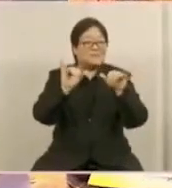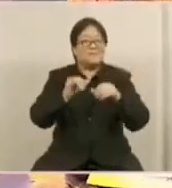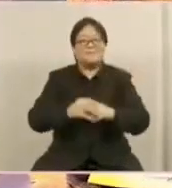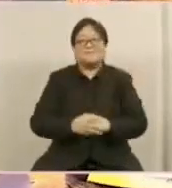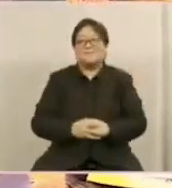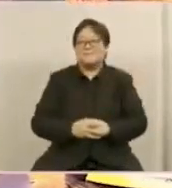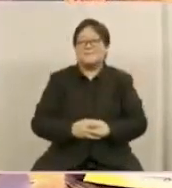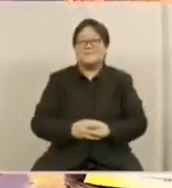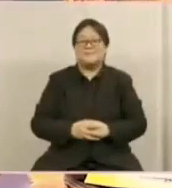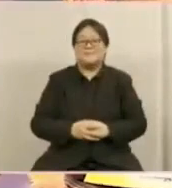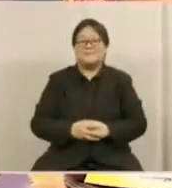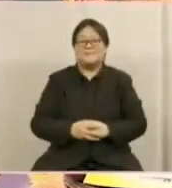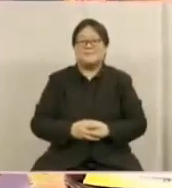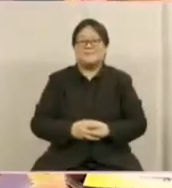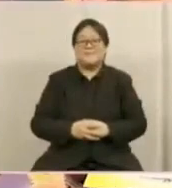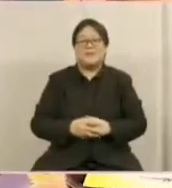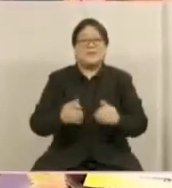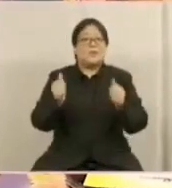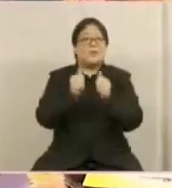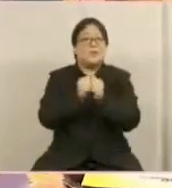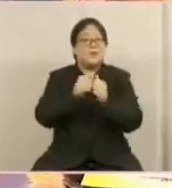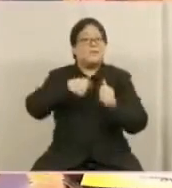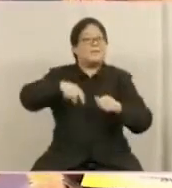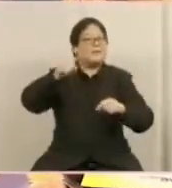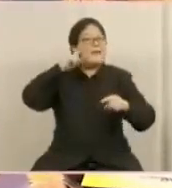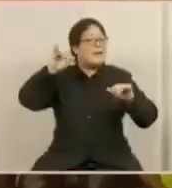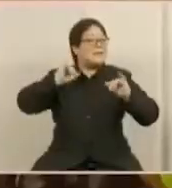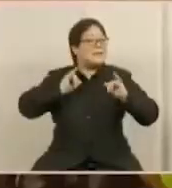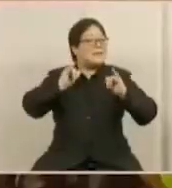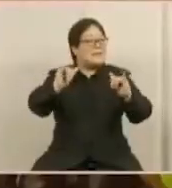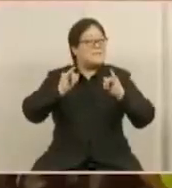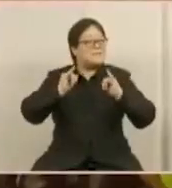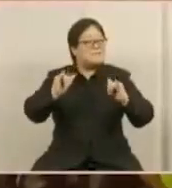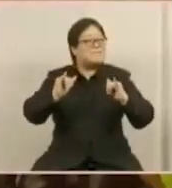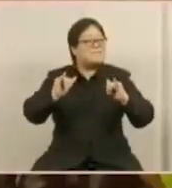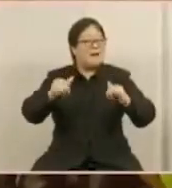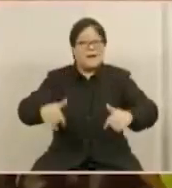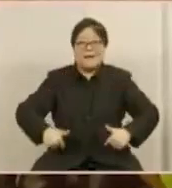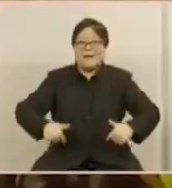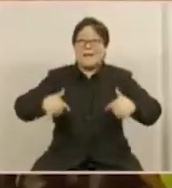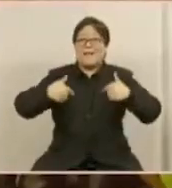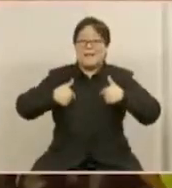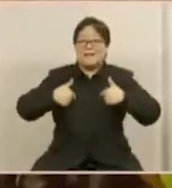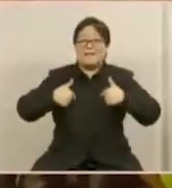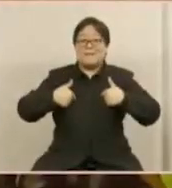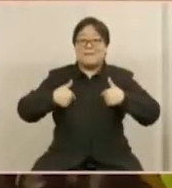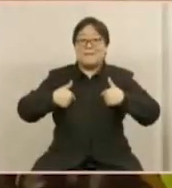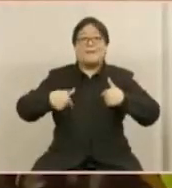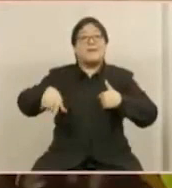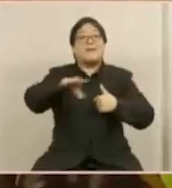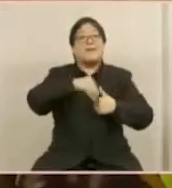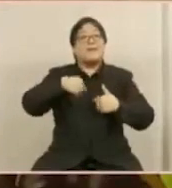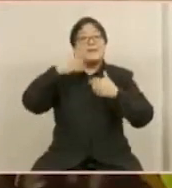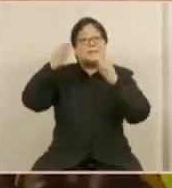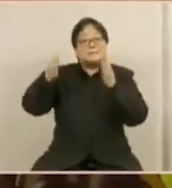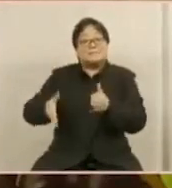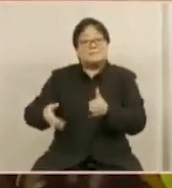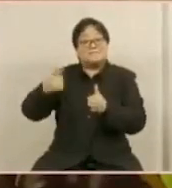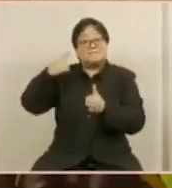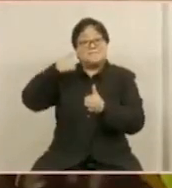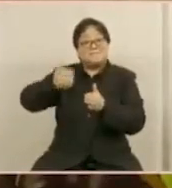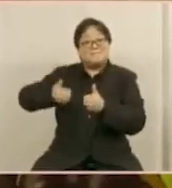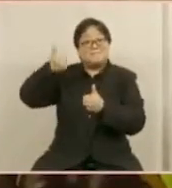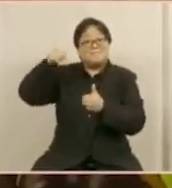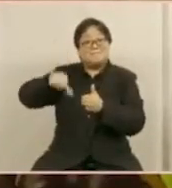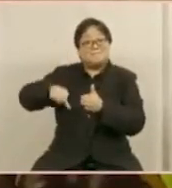differences. With a forward-looking mindset and leaving behind their zero-sum game